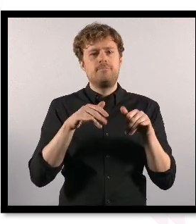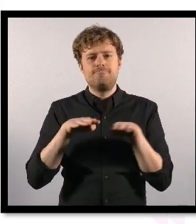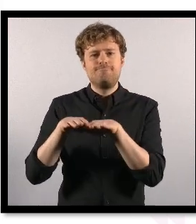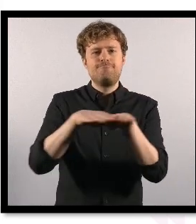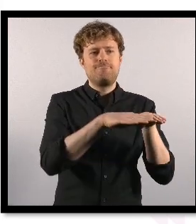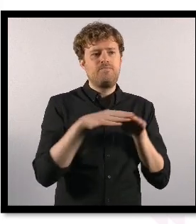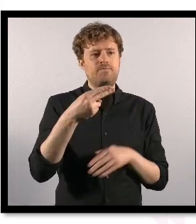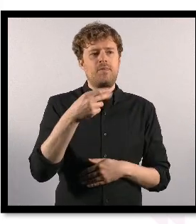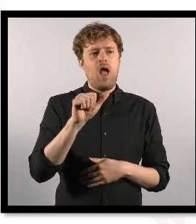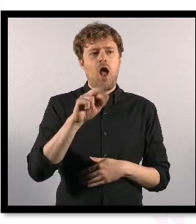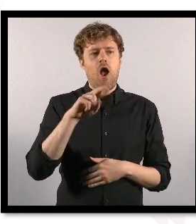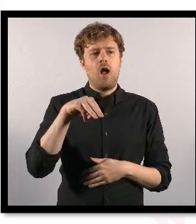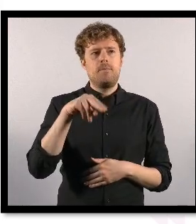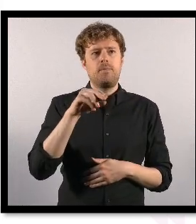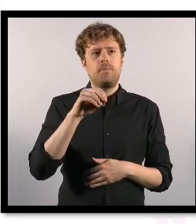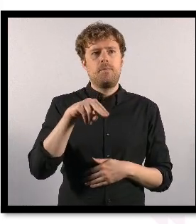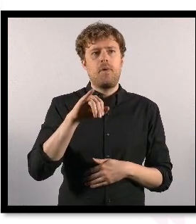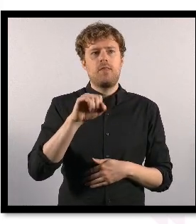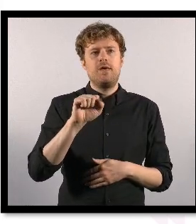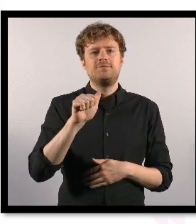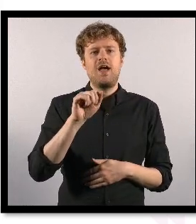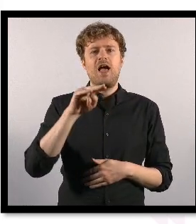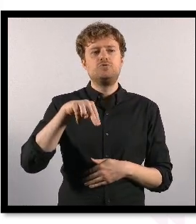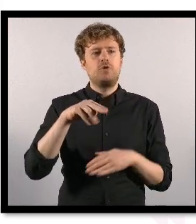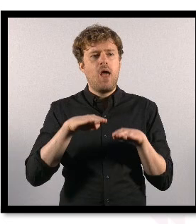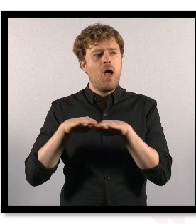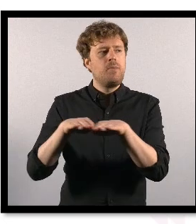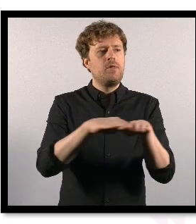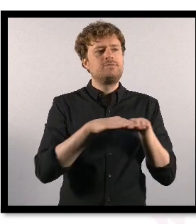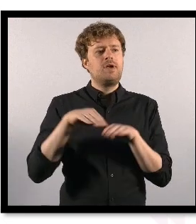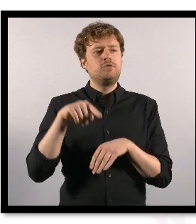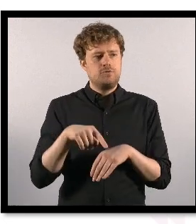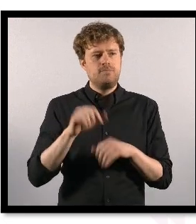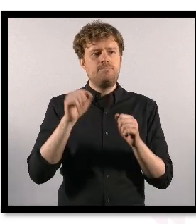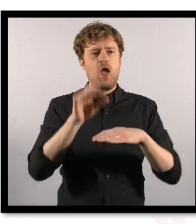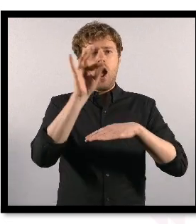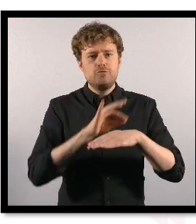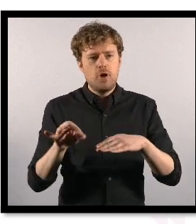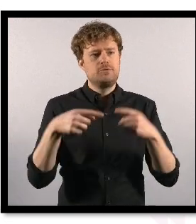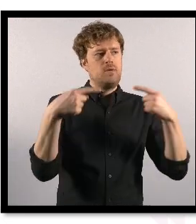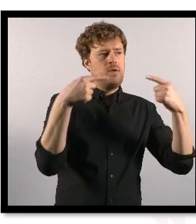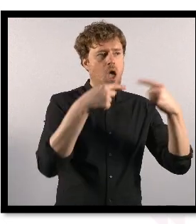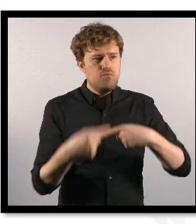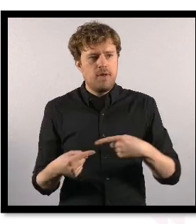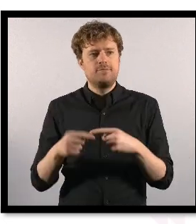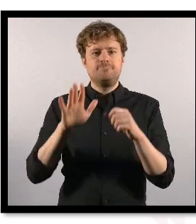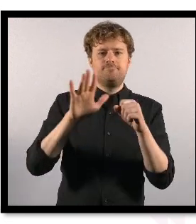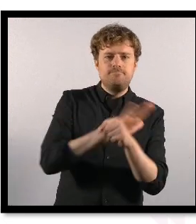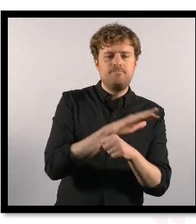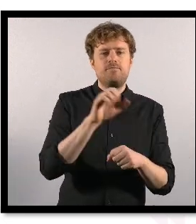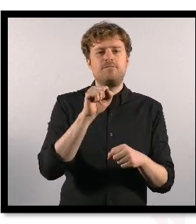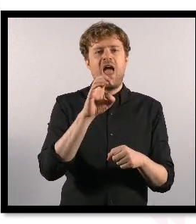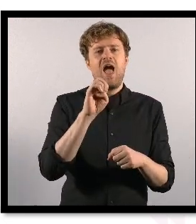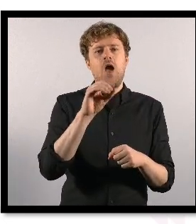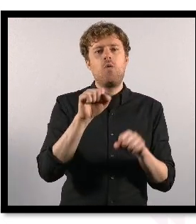then was when Jim Zemlin came out, and I think here was really like some of the real guidelines that were needed that were gonna be helpful to be able to help